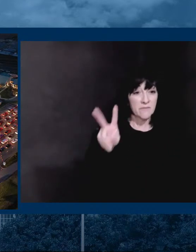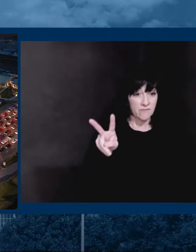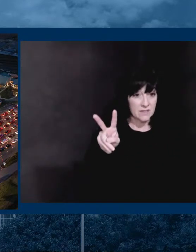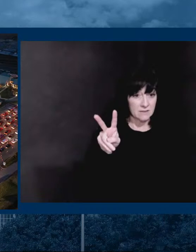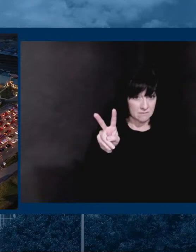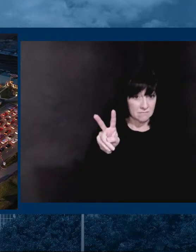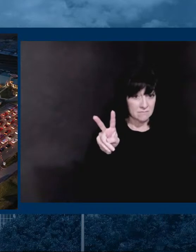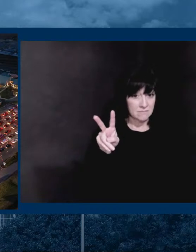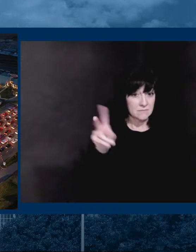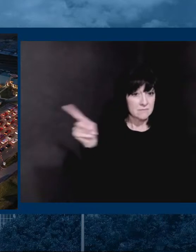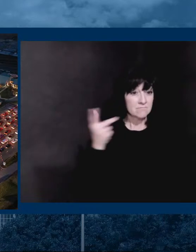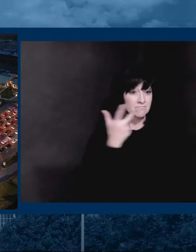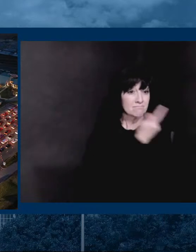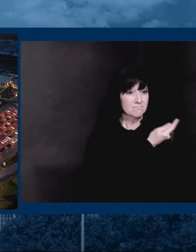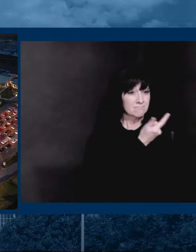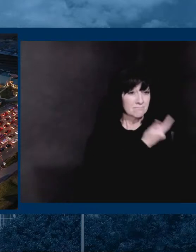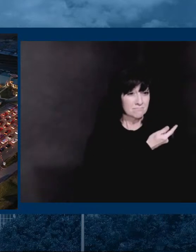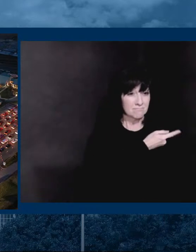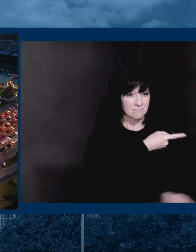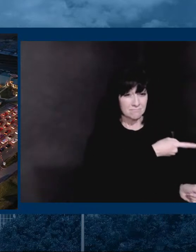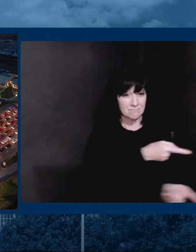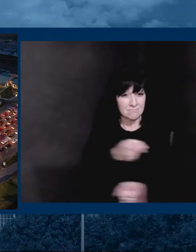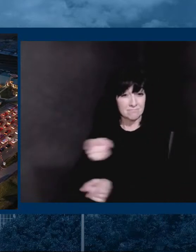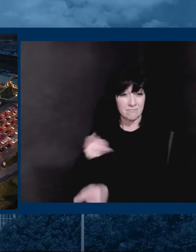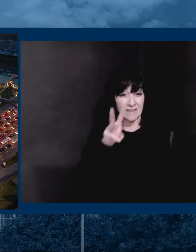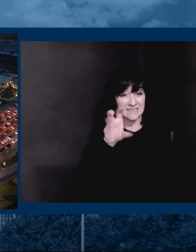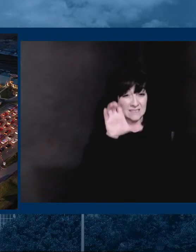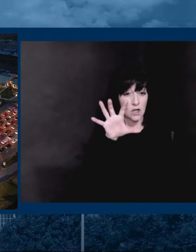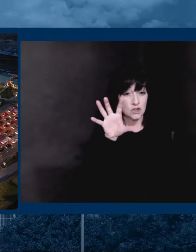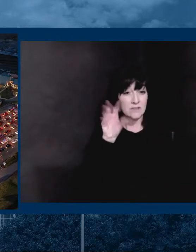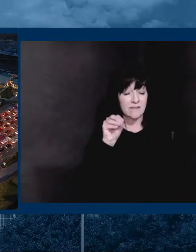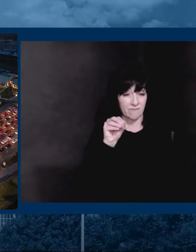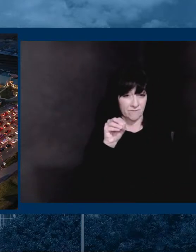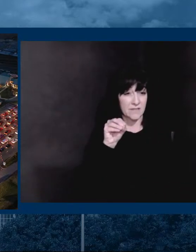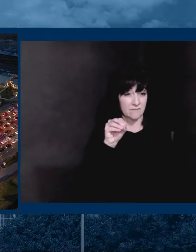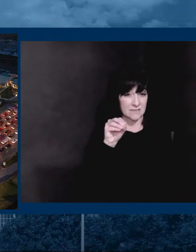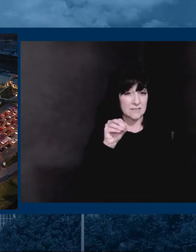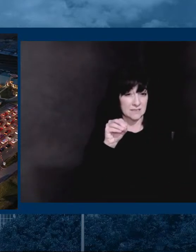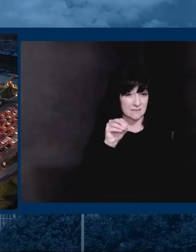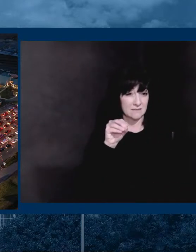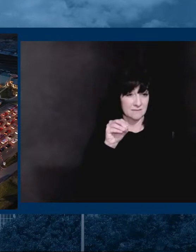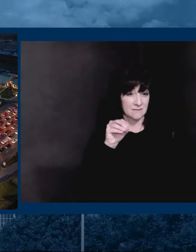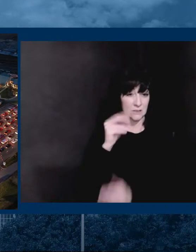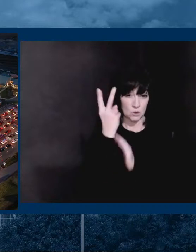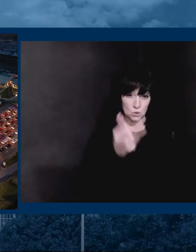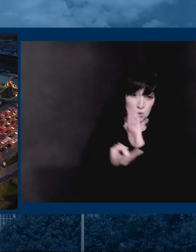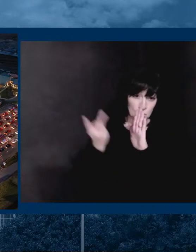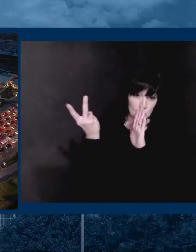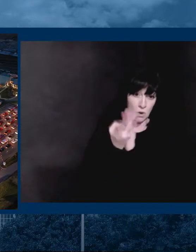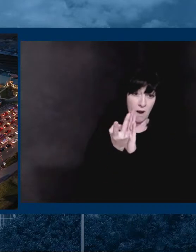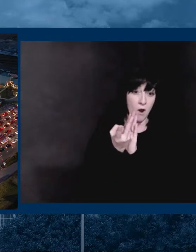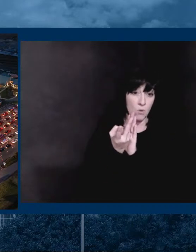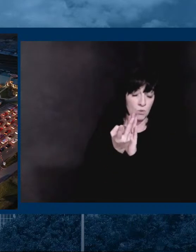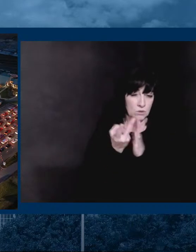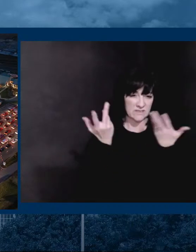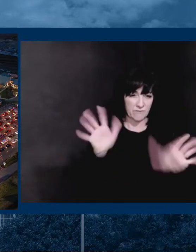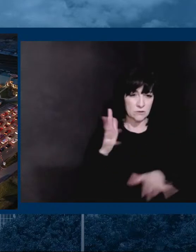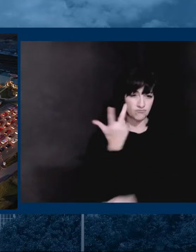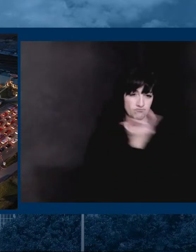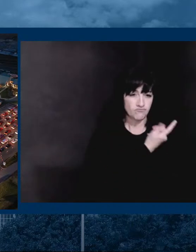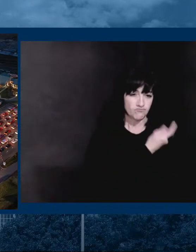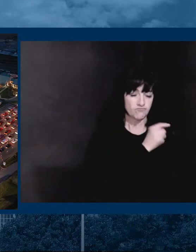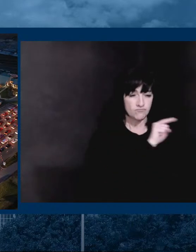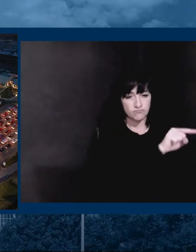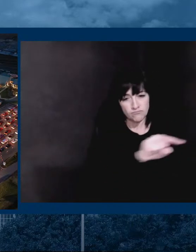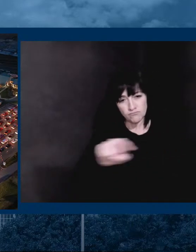were able to vaccinate 650 first responders, which are those who have some medically